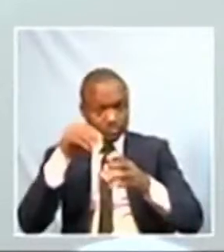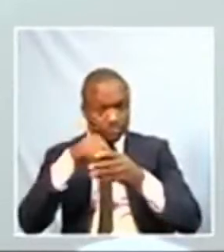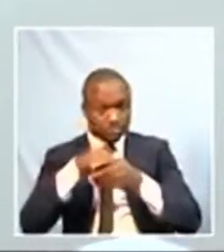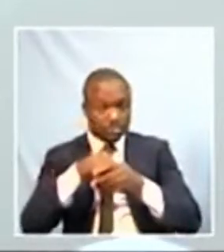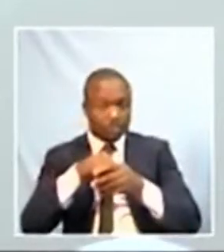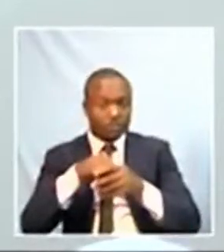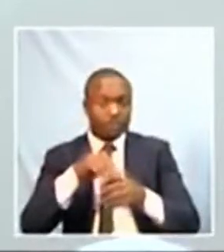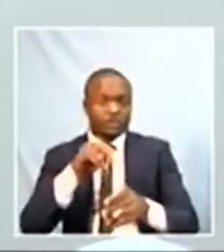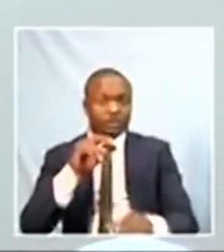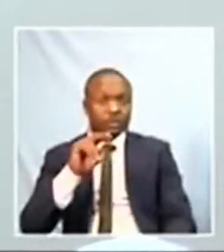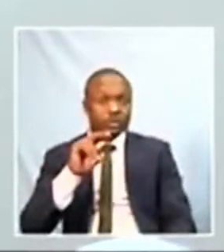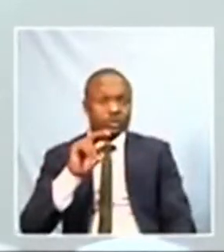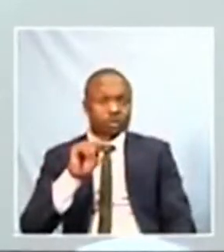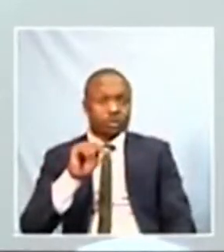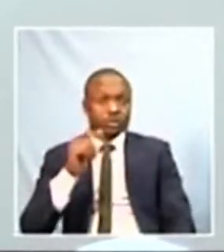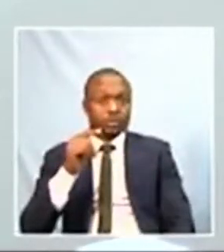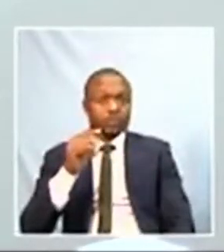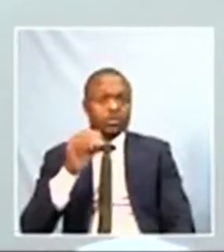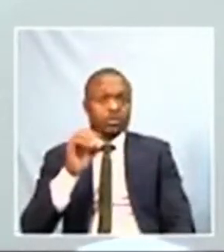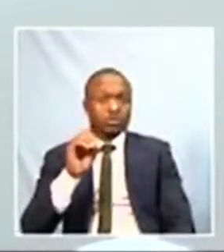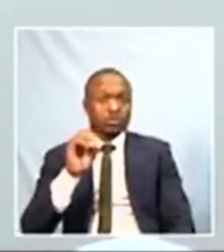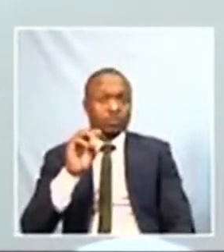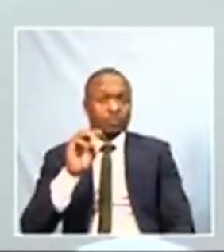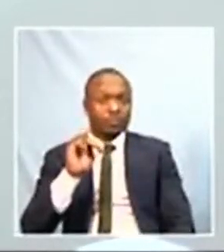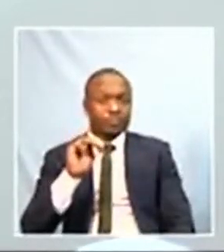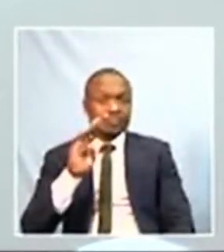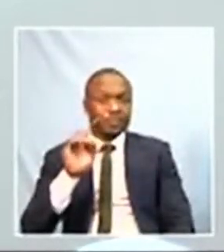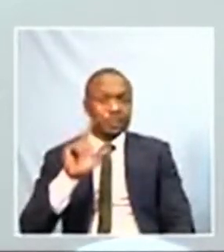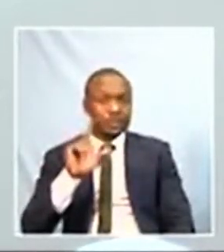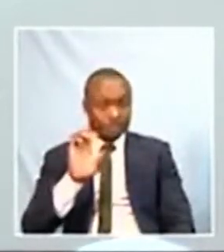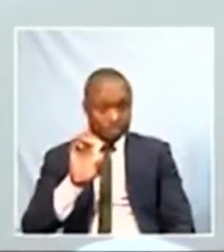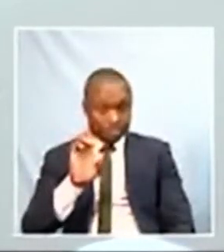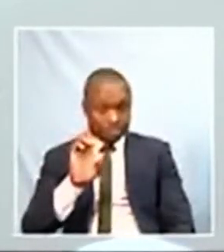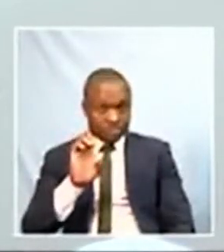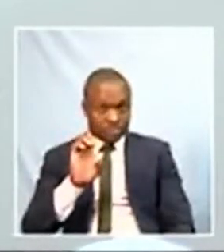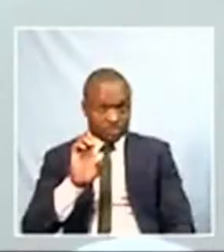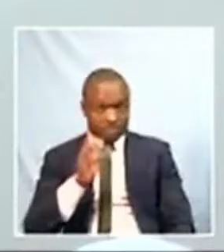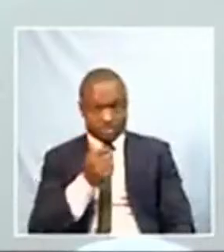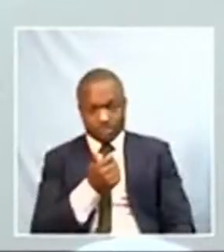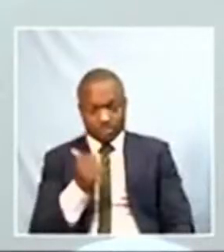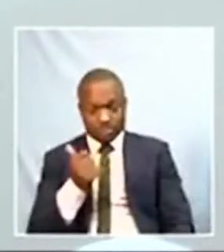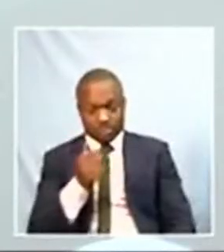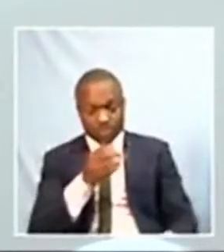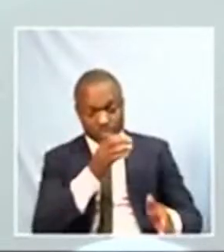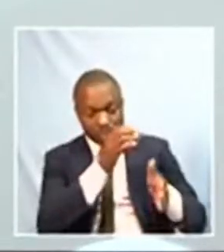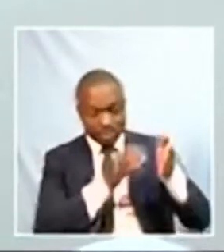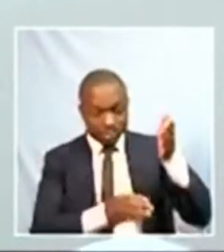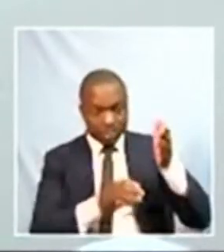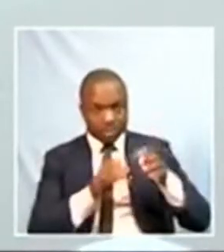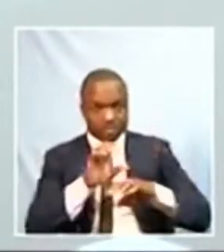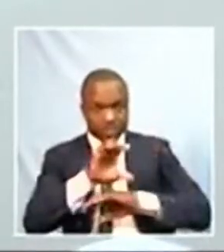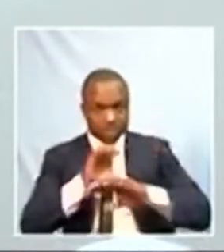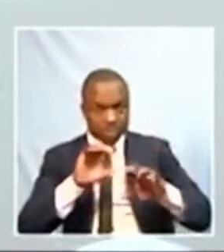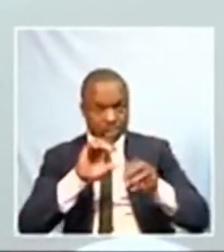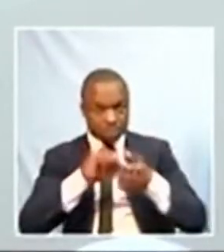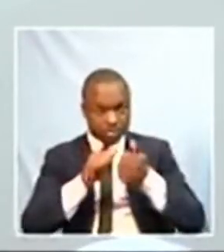Ngumbele. Oh, in Ngumbele. Yes, Chair. And also the next column where the cause of the